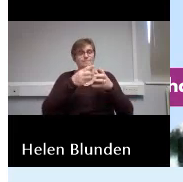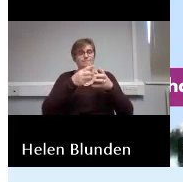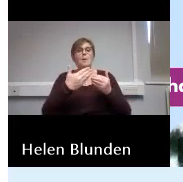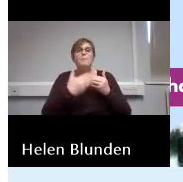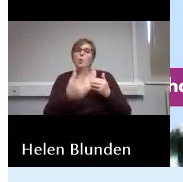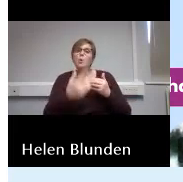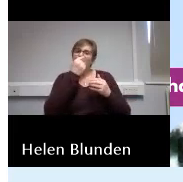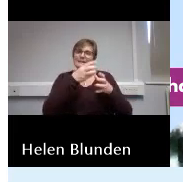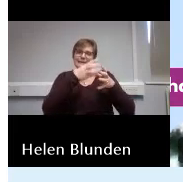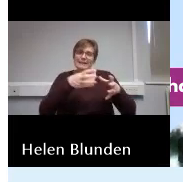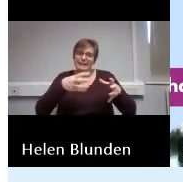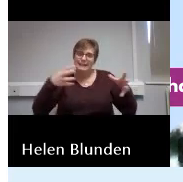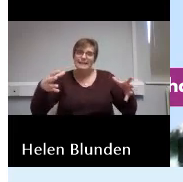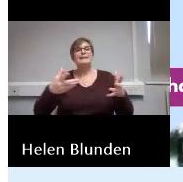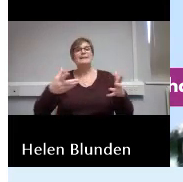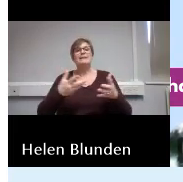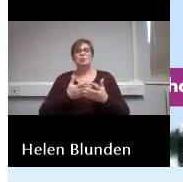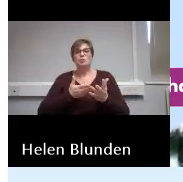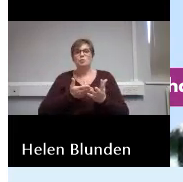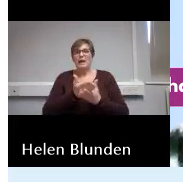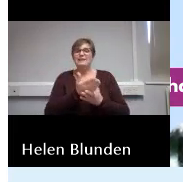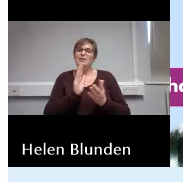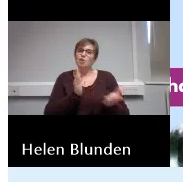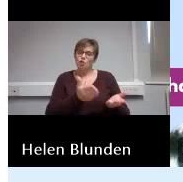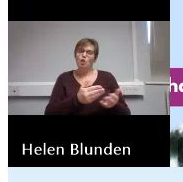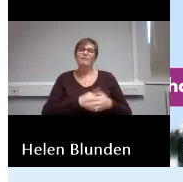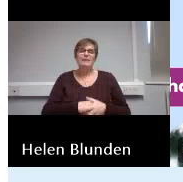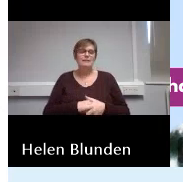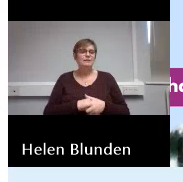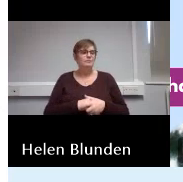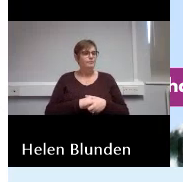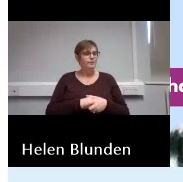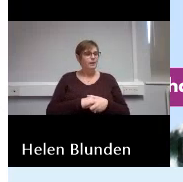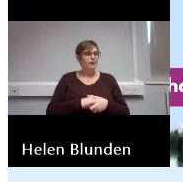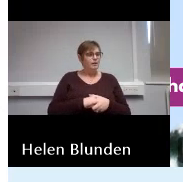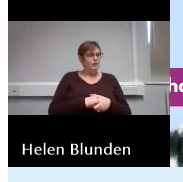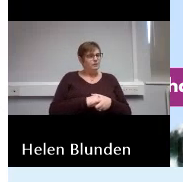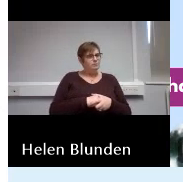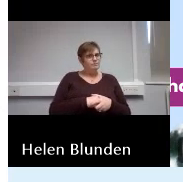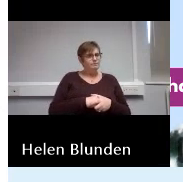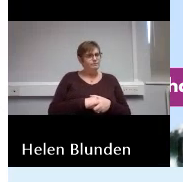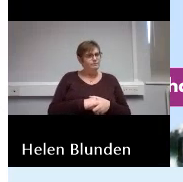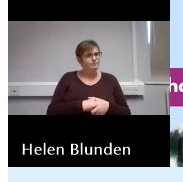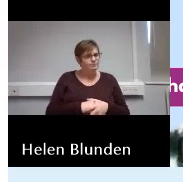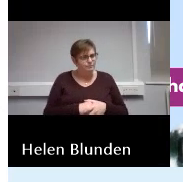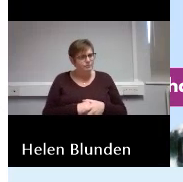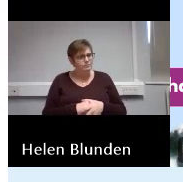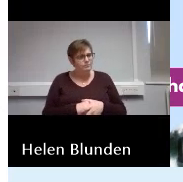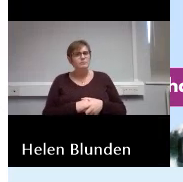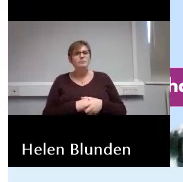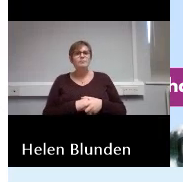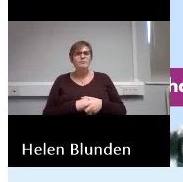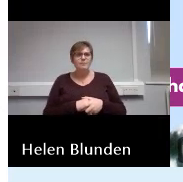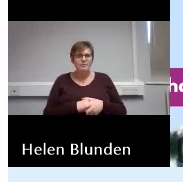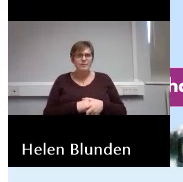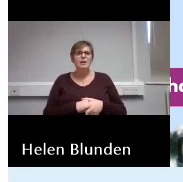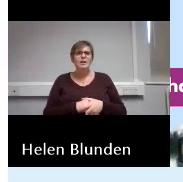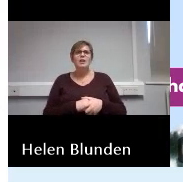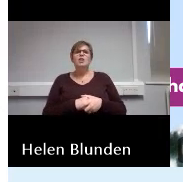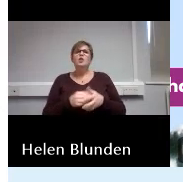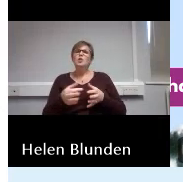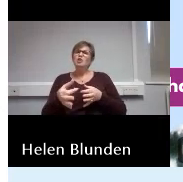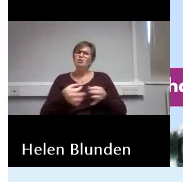of the pathway. Next slide, please. So having described the kind of strategy